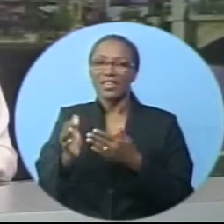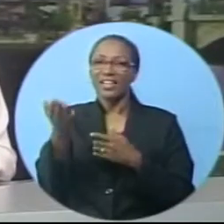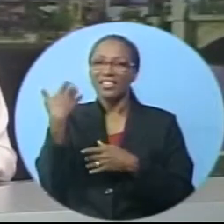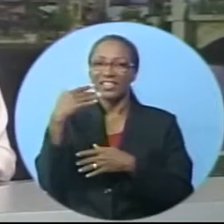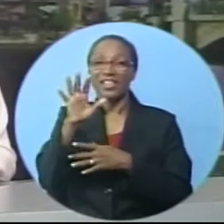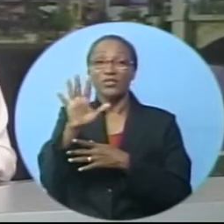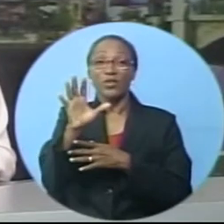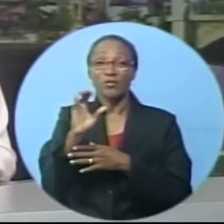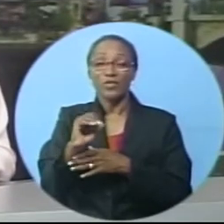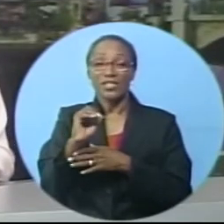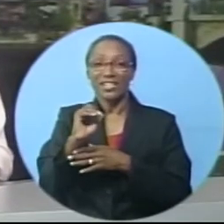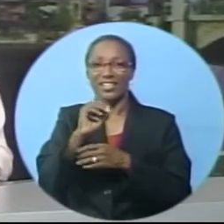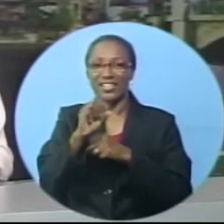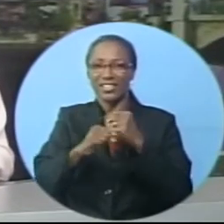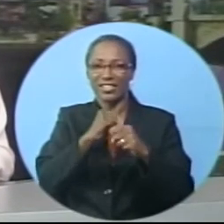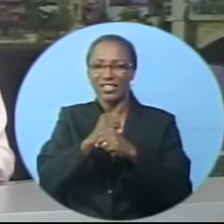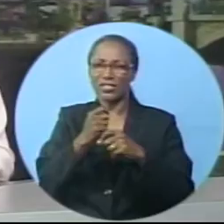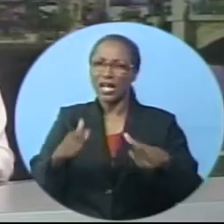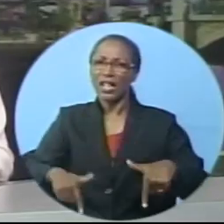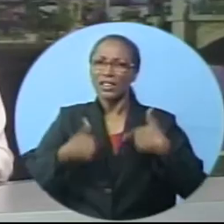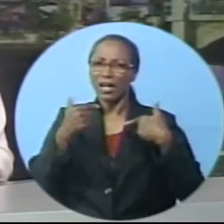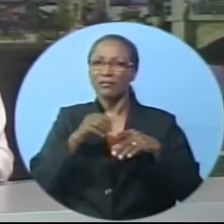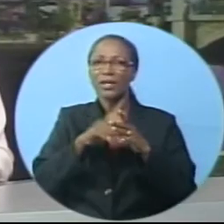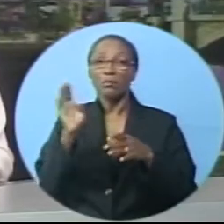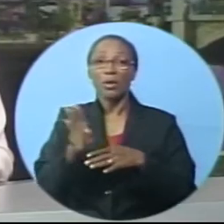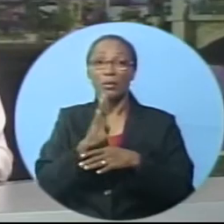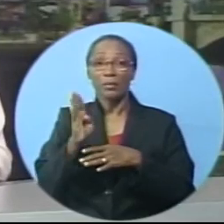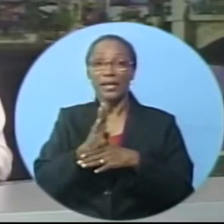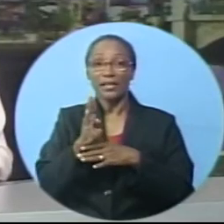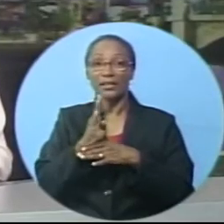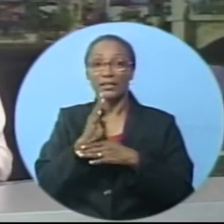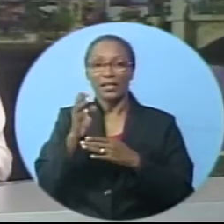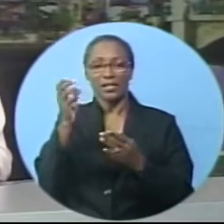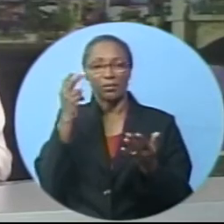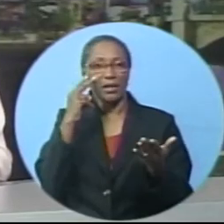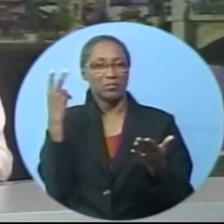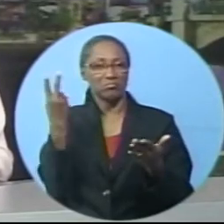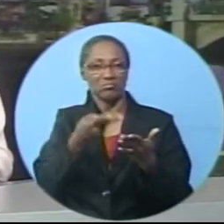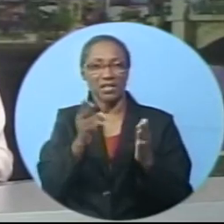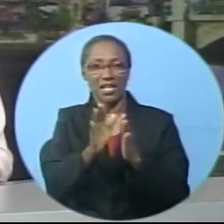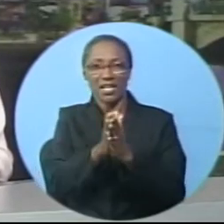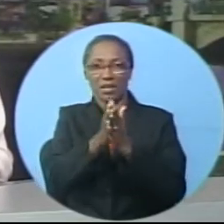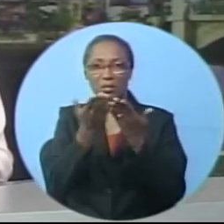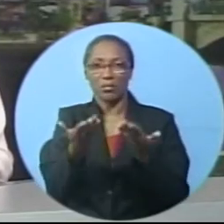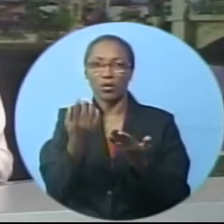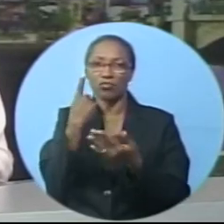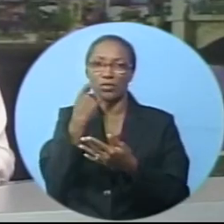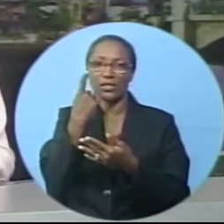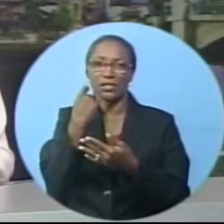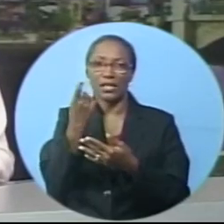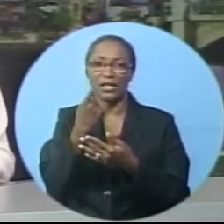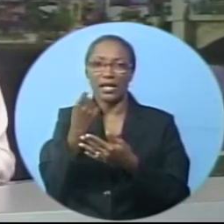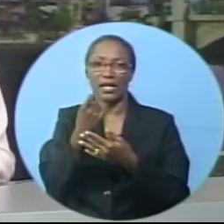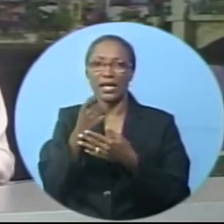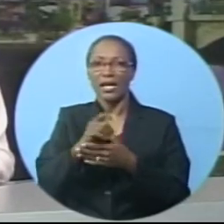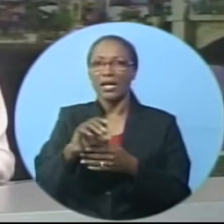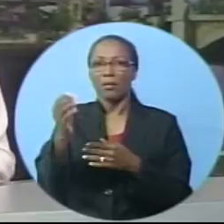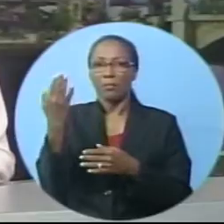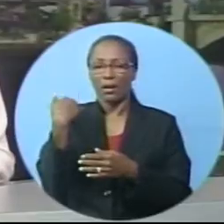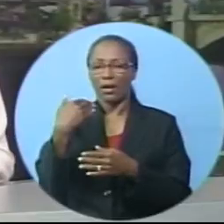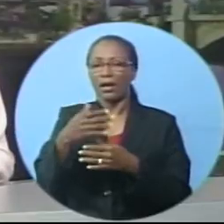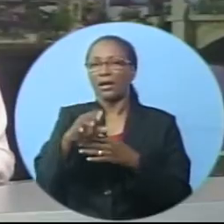The last 50 years of life in Barbados have been captured and published in a book launched recently by a Barbadian author and former